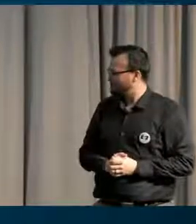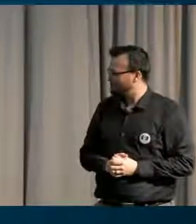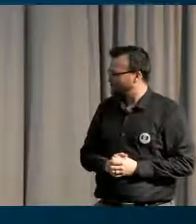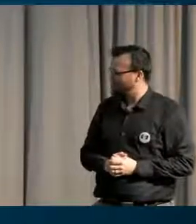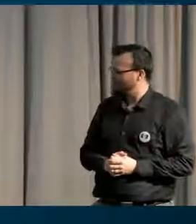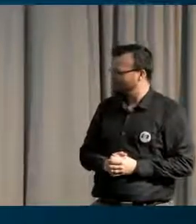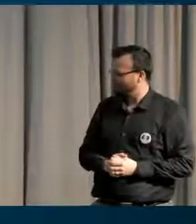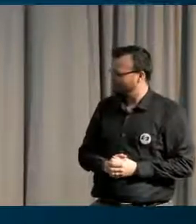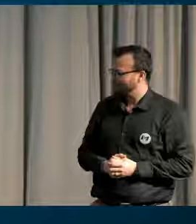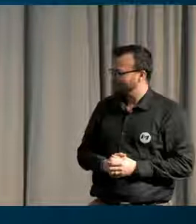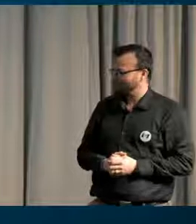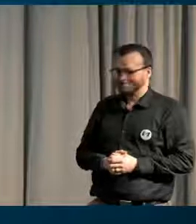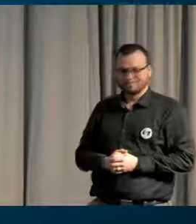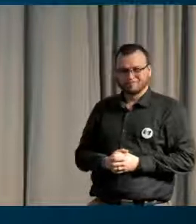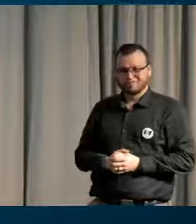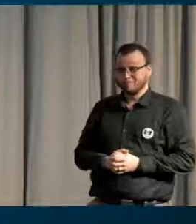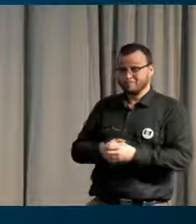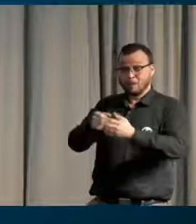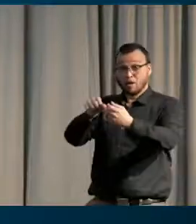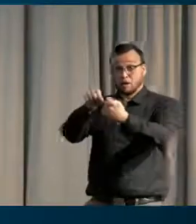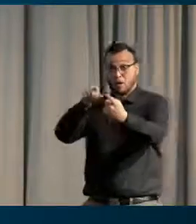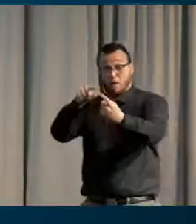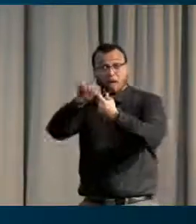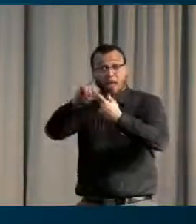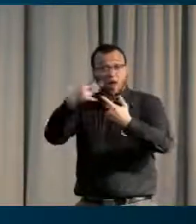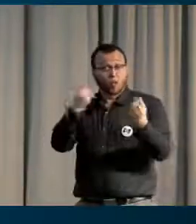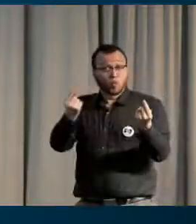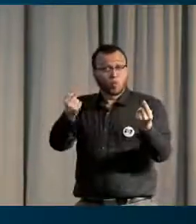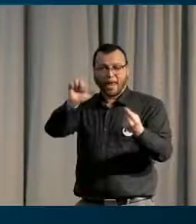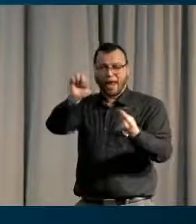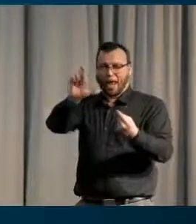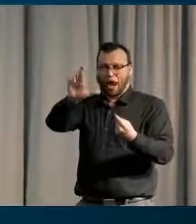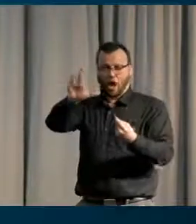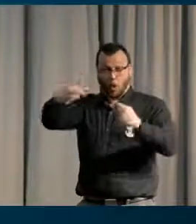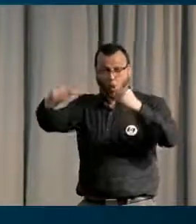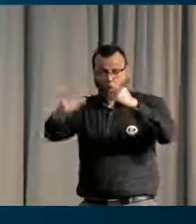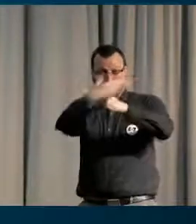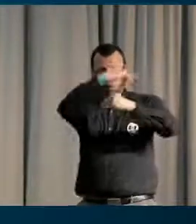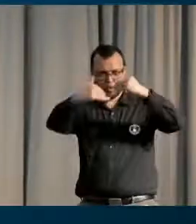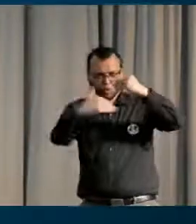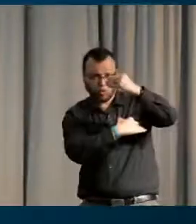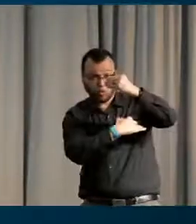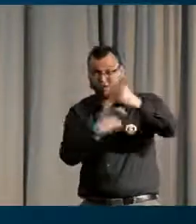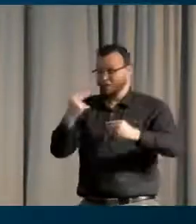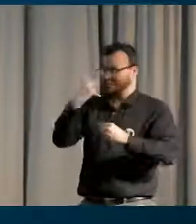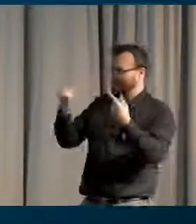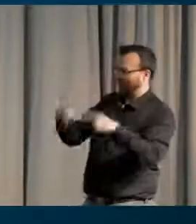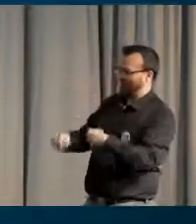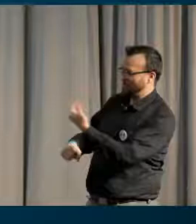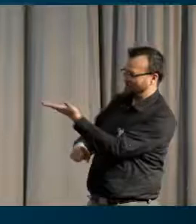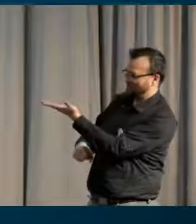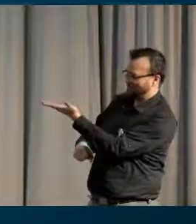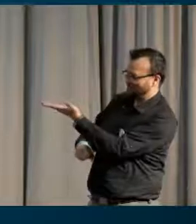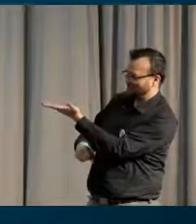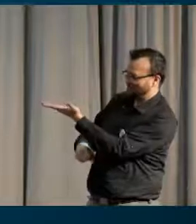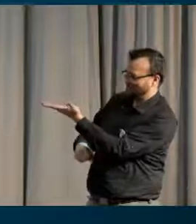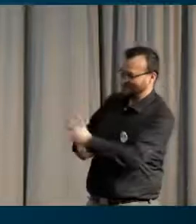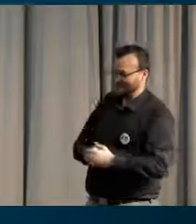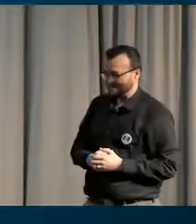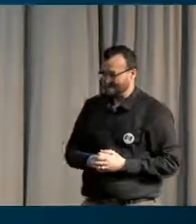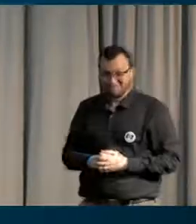Going to add a little bit of tension as air moves around this object. All right,